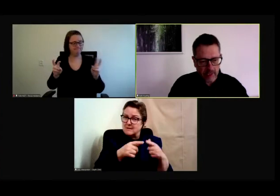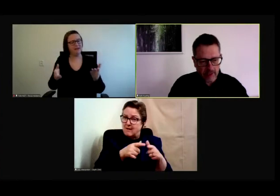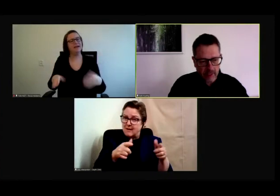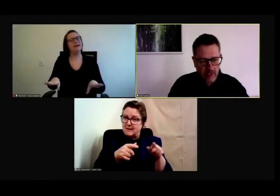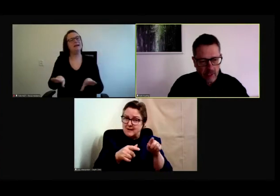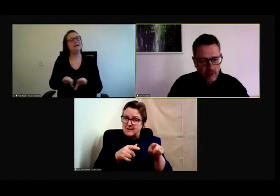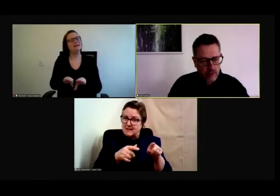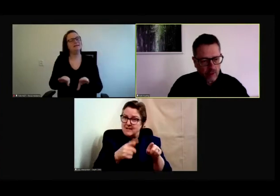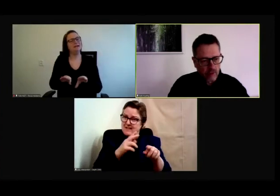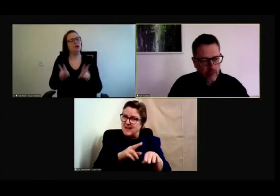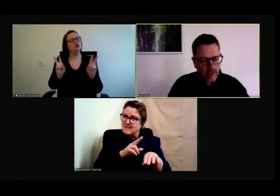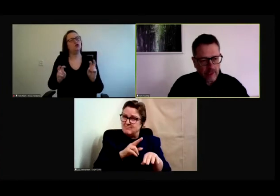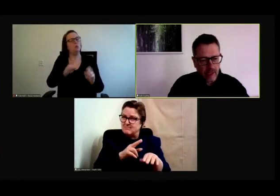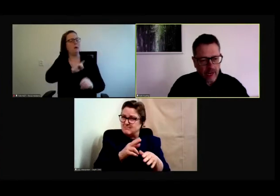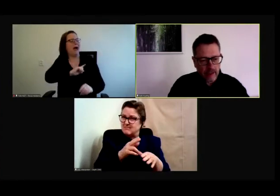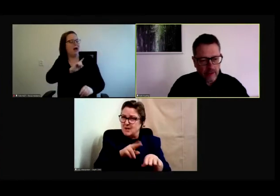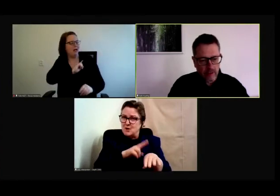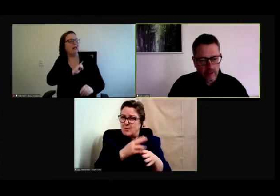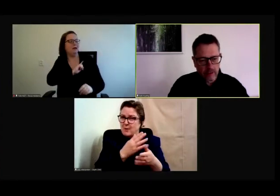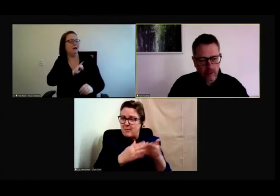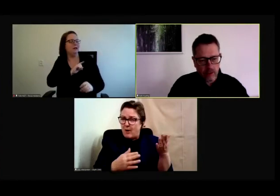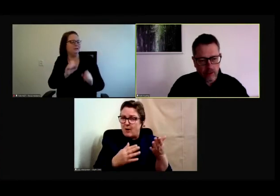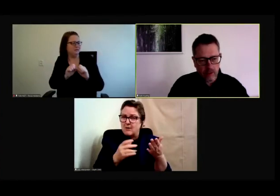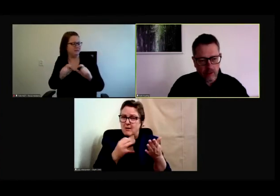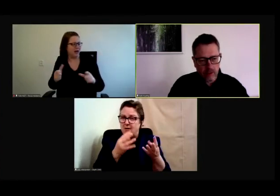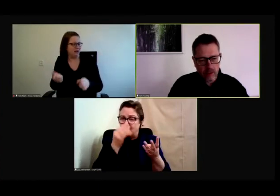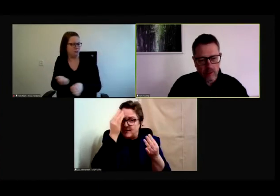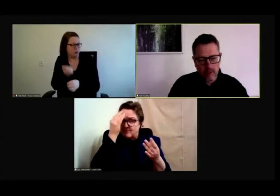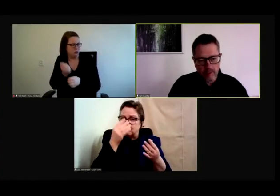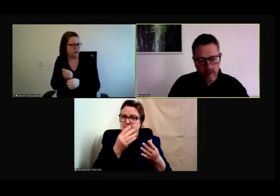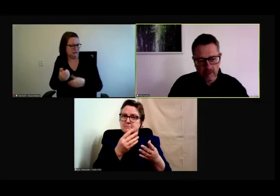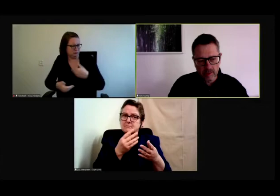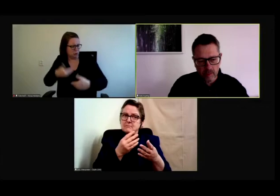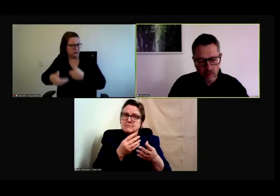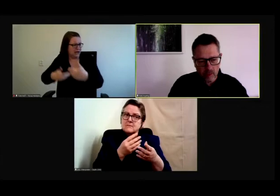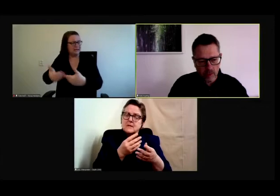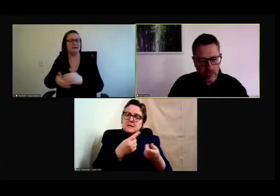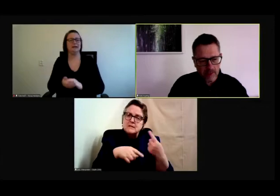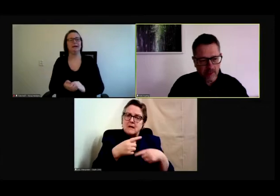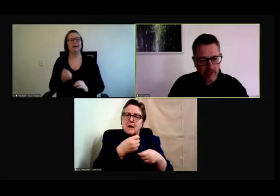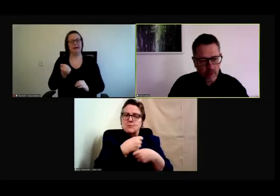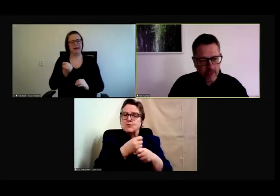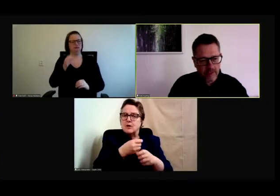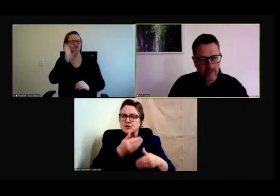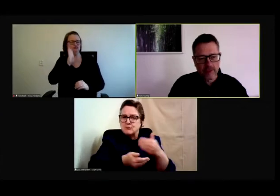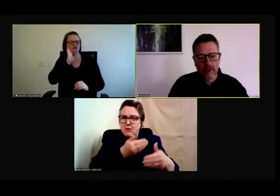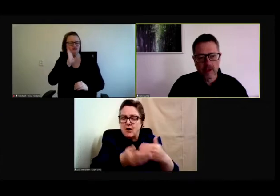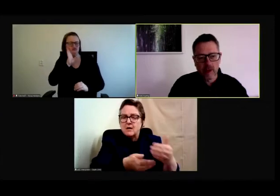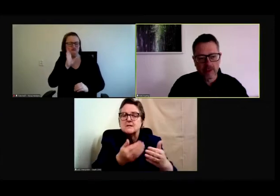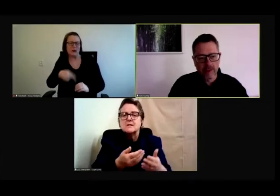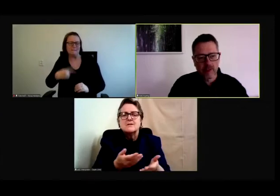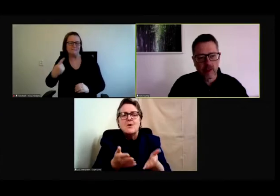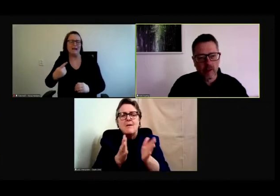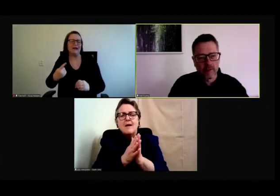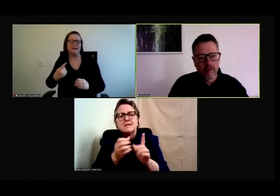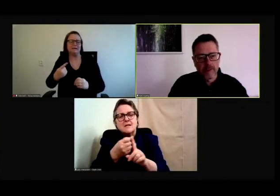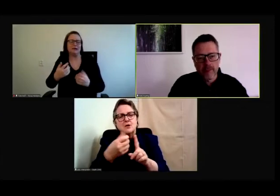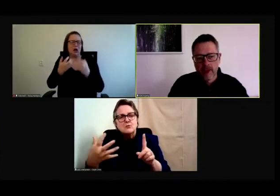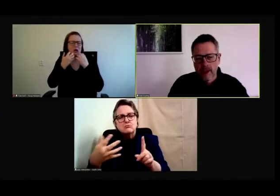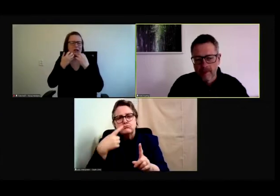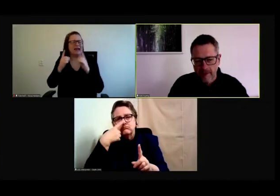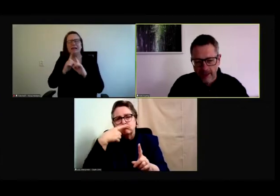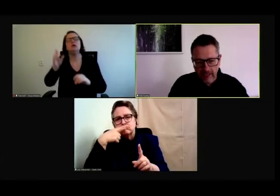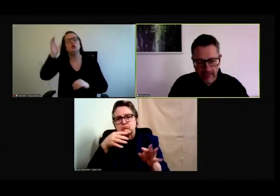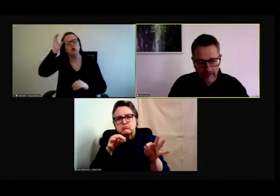production process. So what I'd like to talk to you about a bit more or explain more is what the concept